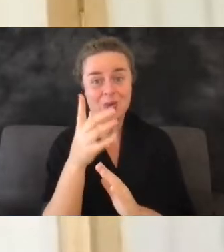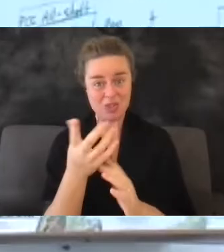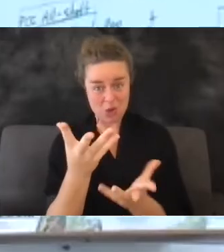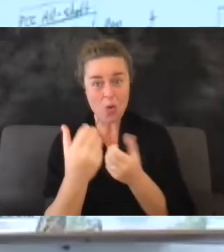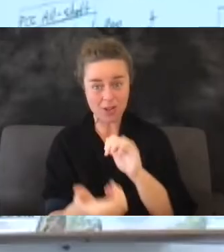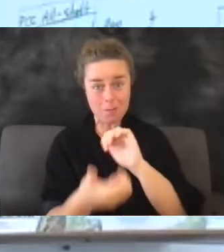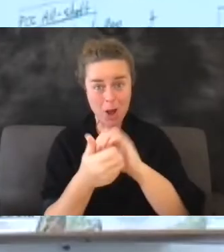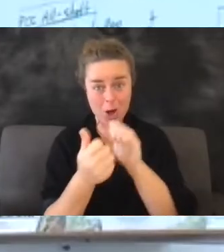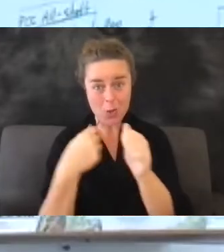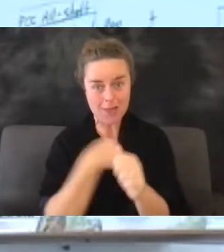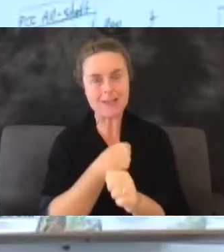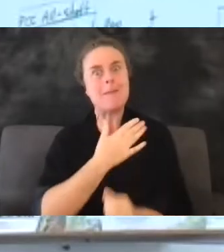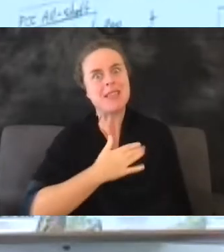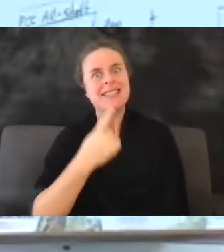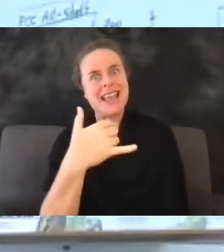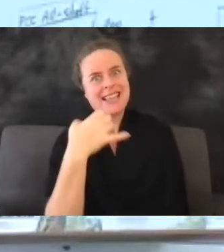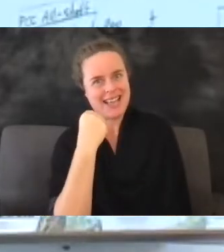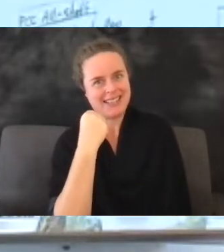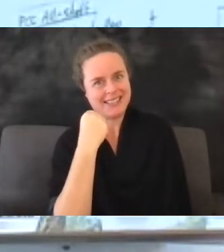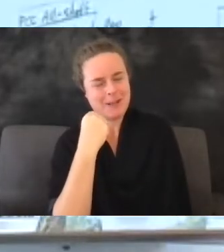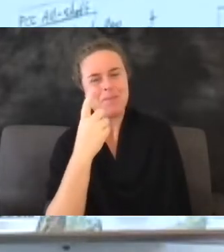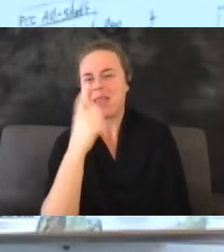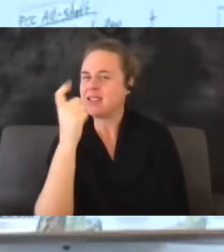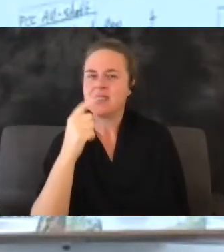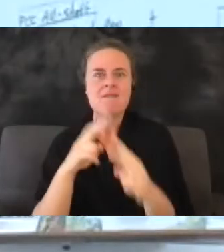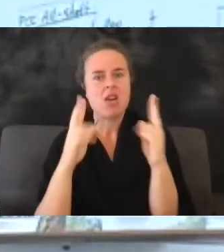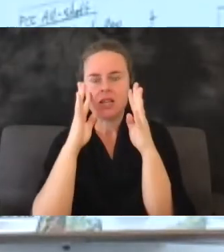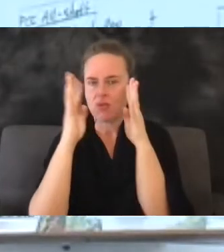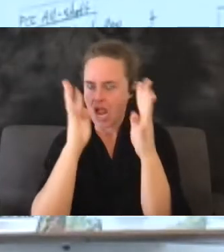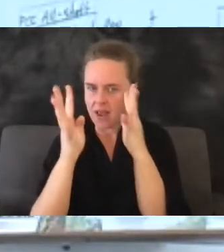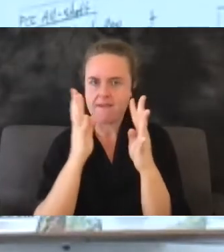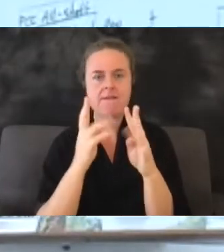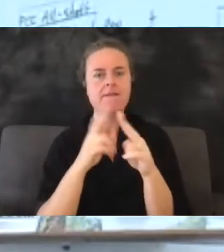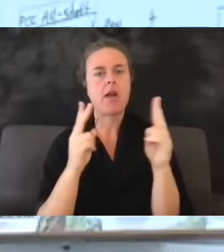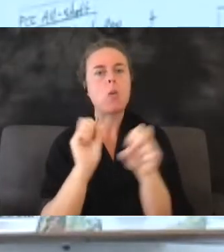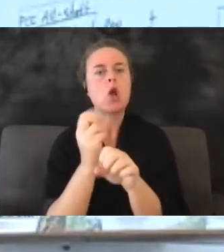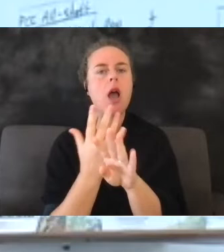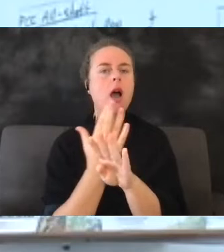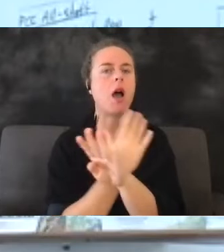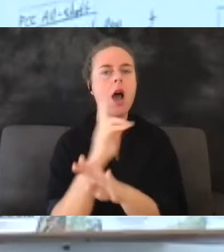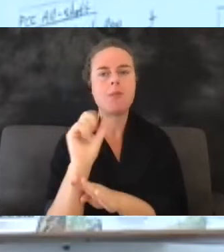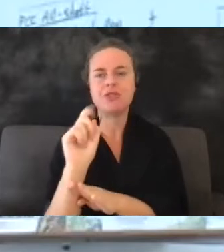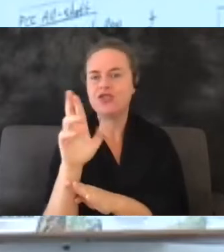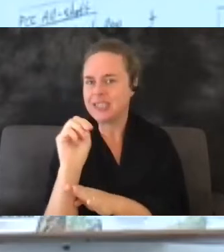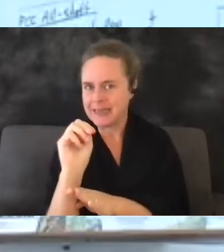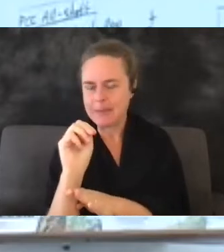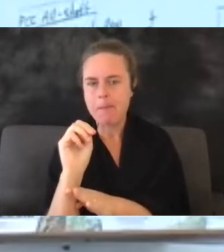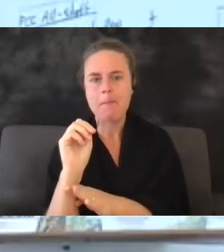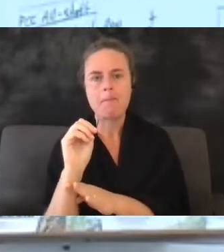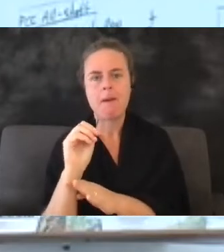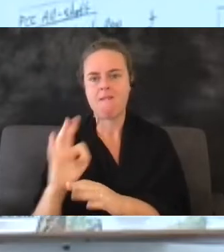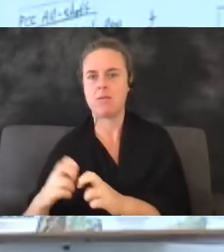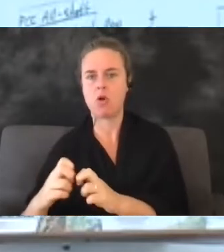that upstream creative, get families connected and plugged in, and that healthy start that we're looking for.